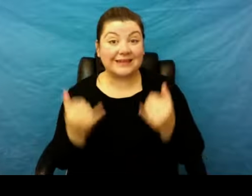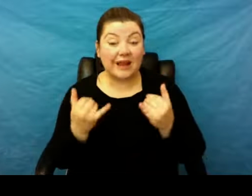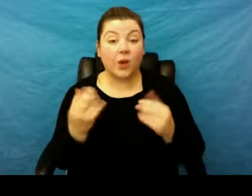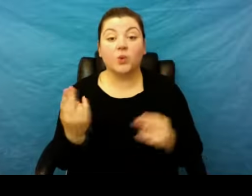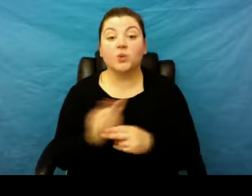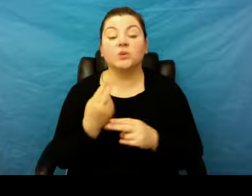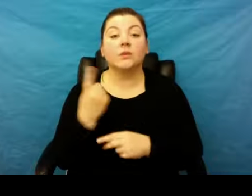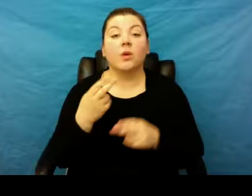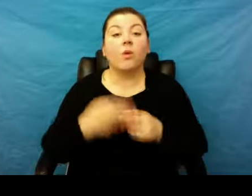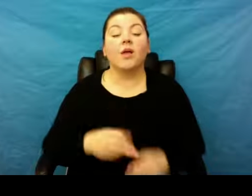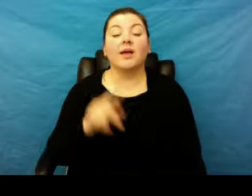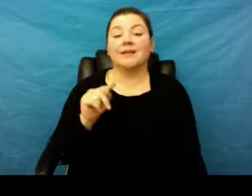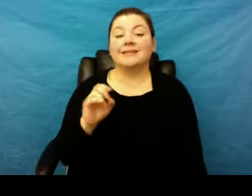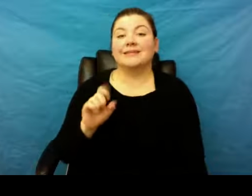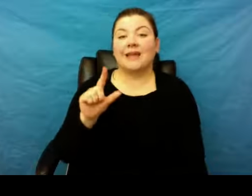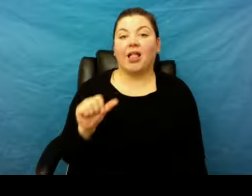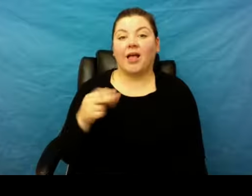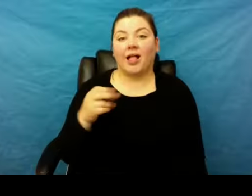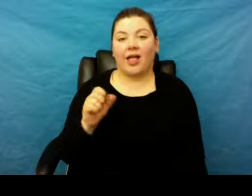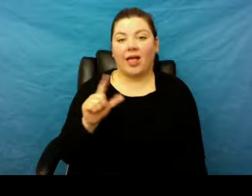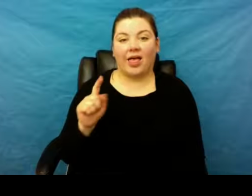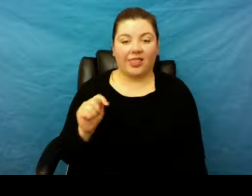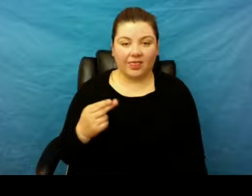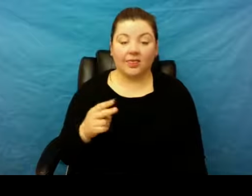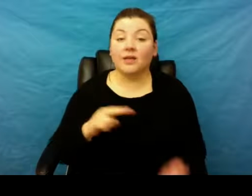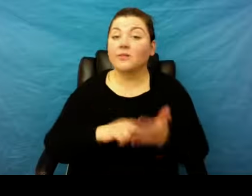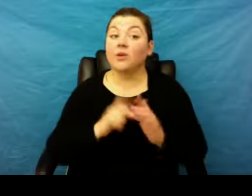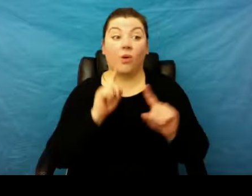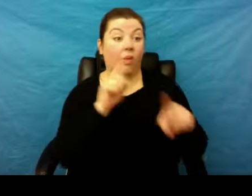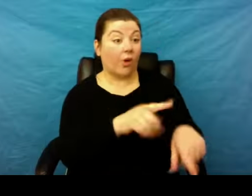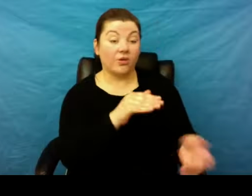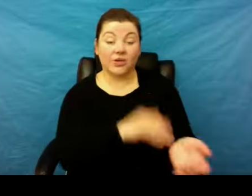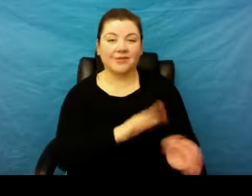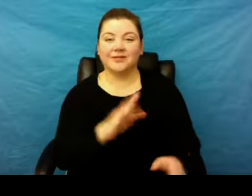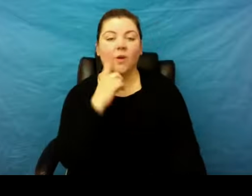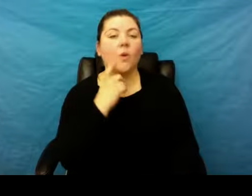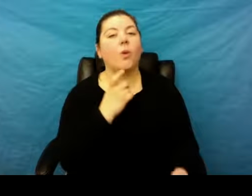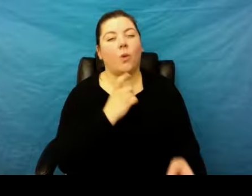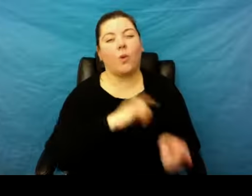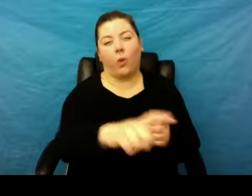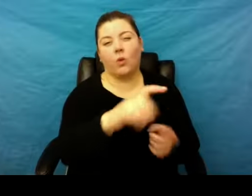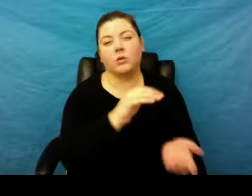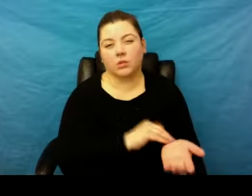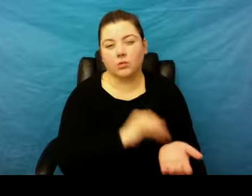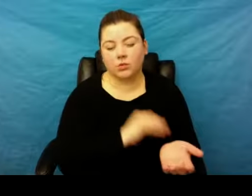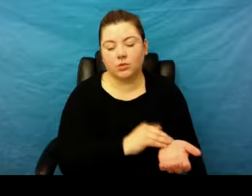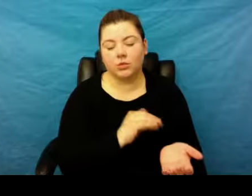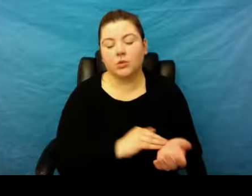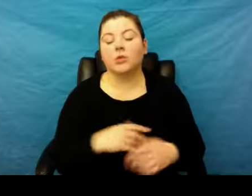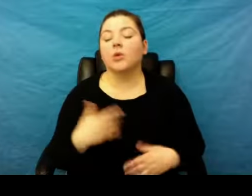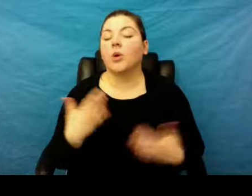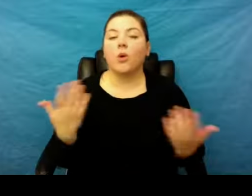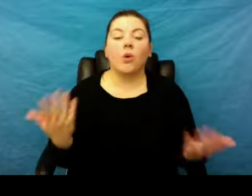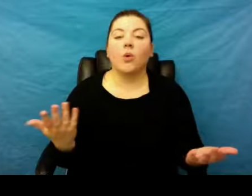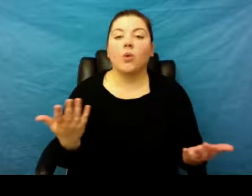use of telehealth. And so by far, if you feel sick and you're a little nervous, whatever your healthcare